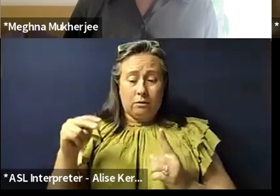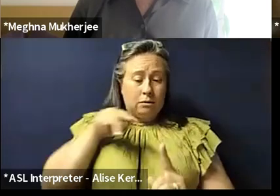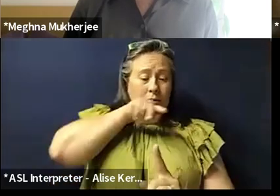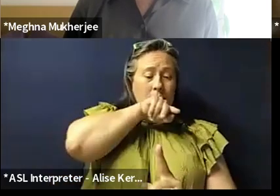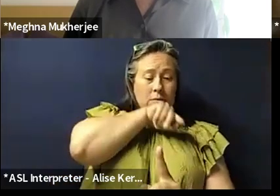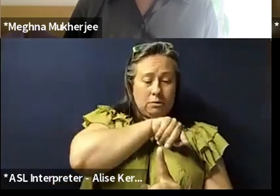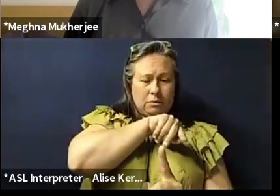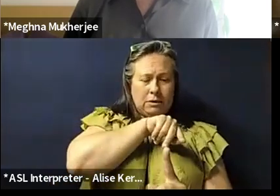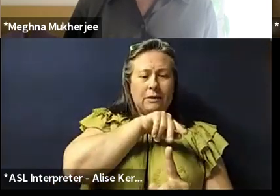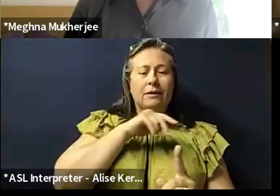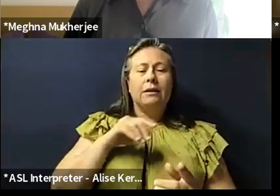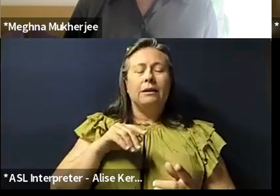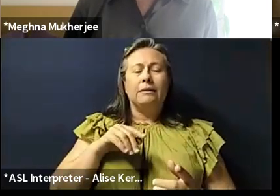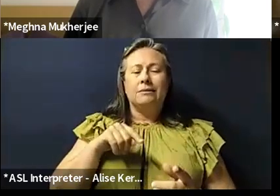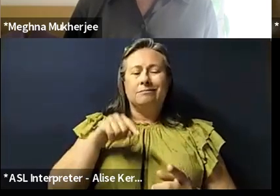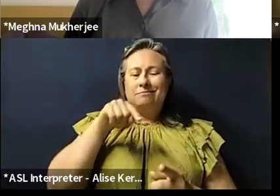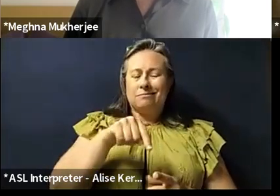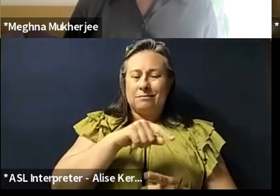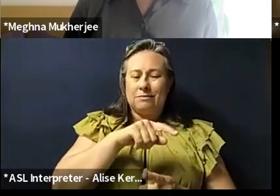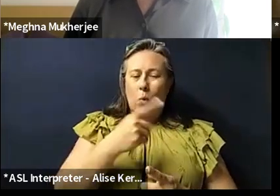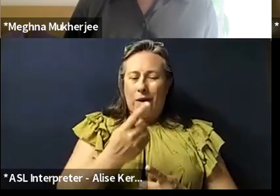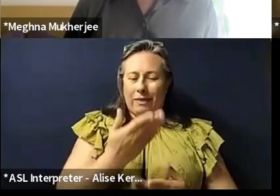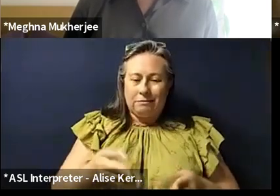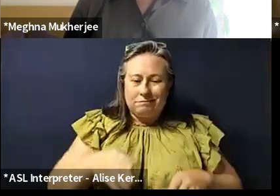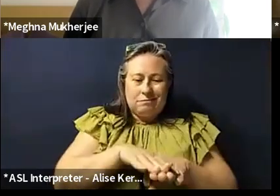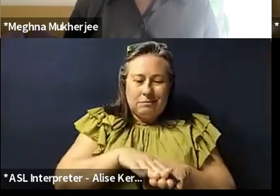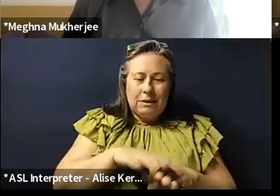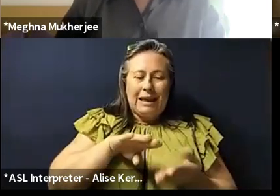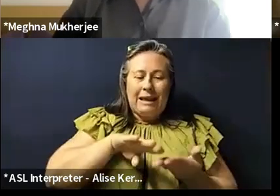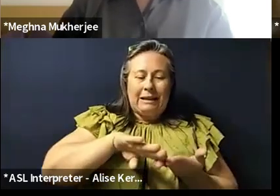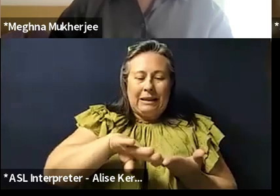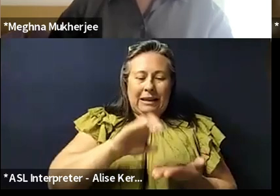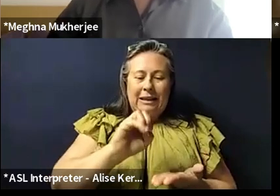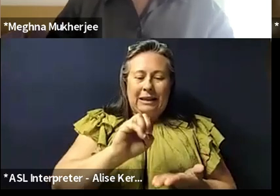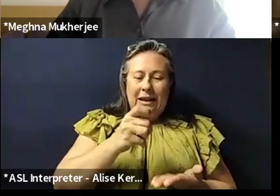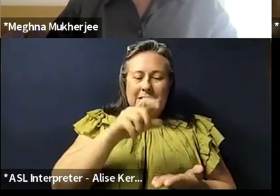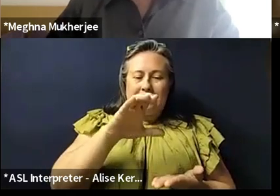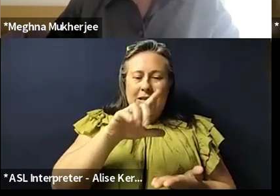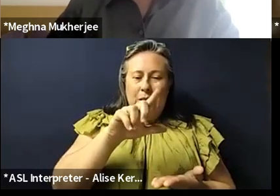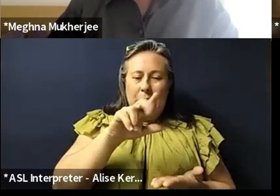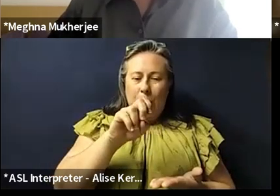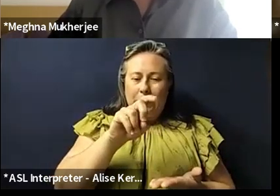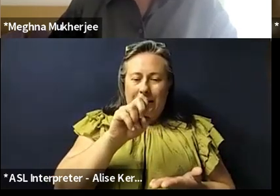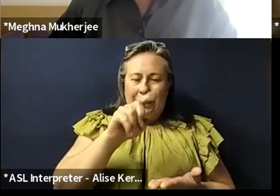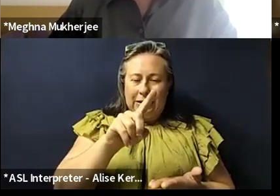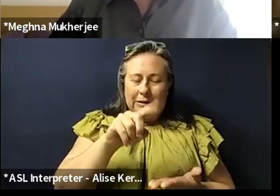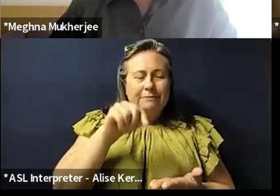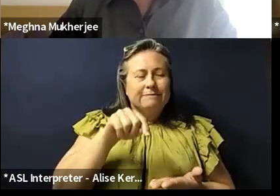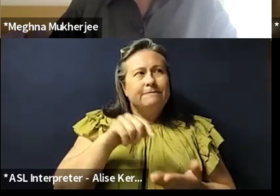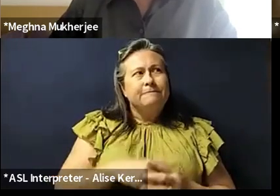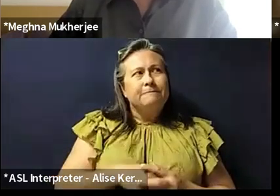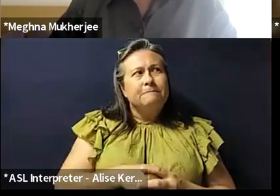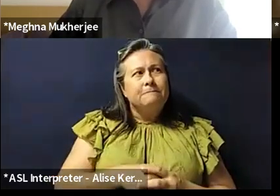being excluded. What are the most, from your research and from your gathering,